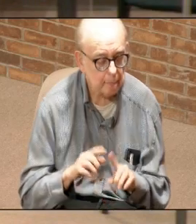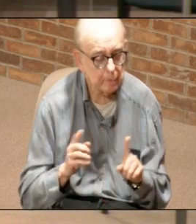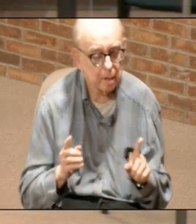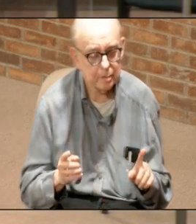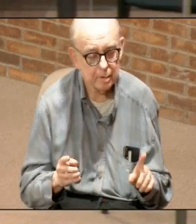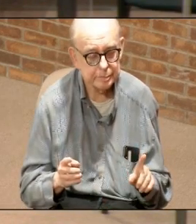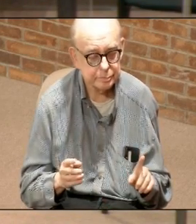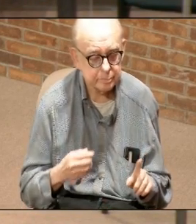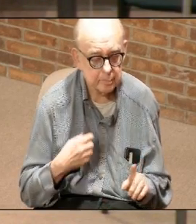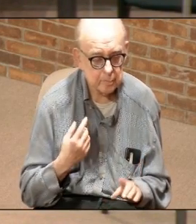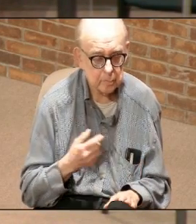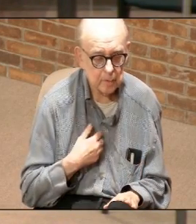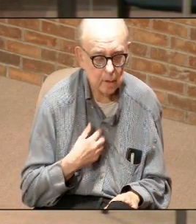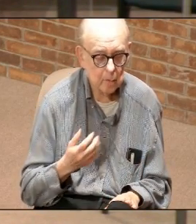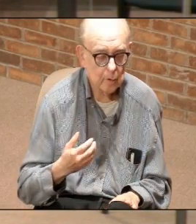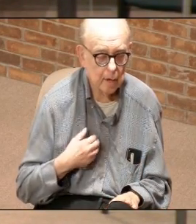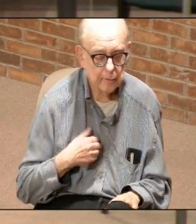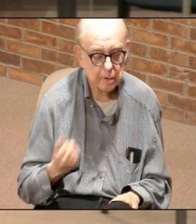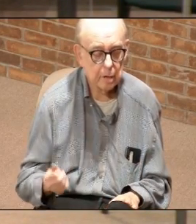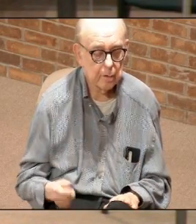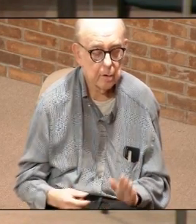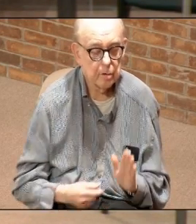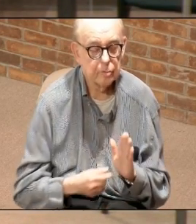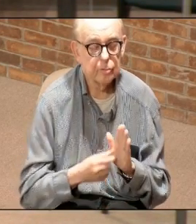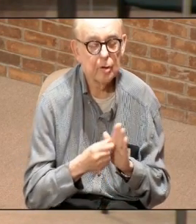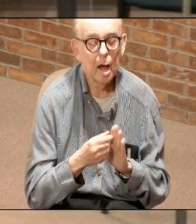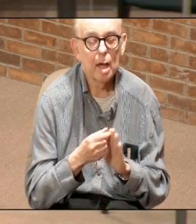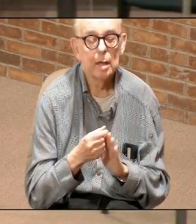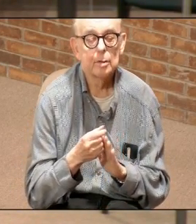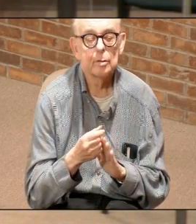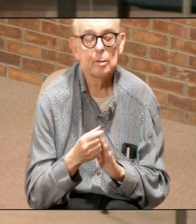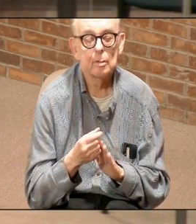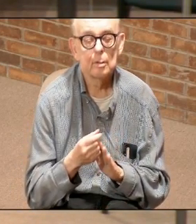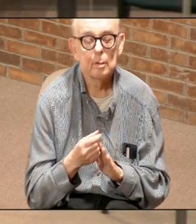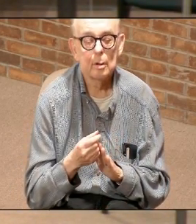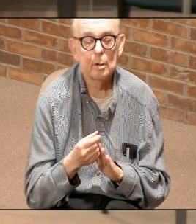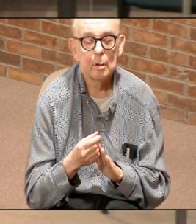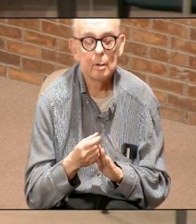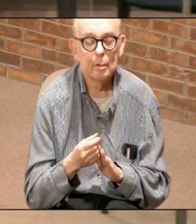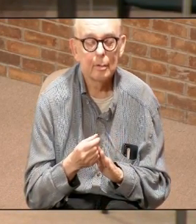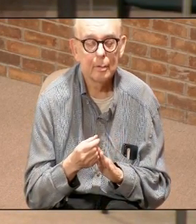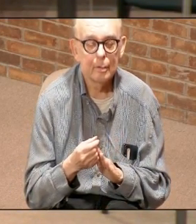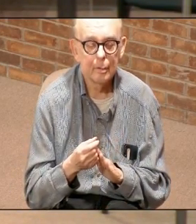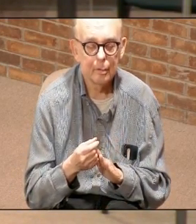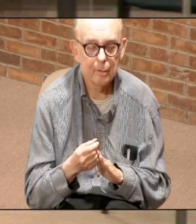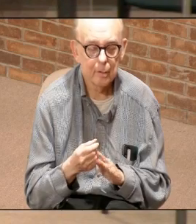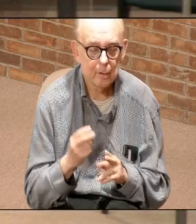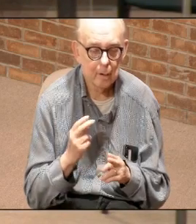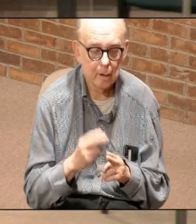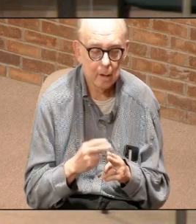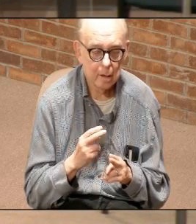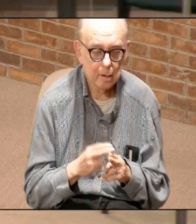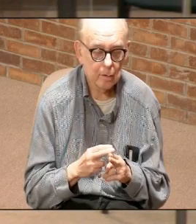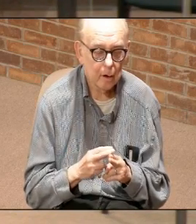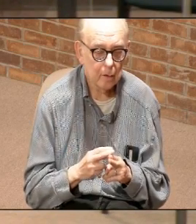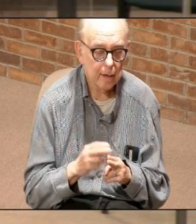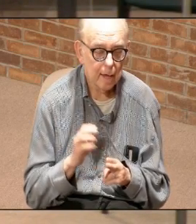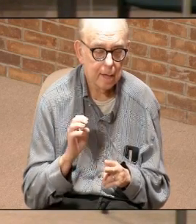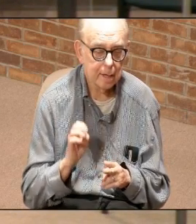But we have another giant. It's called an